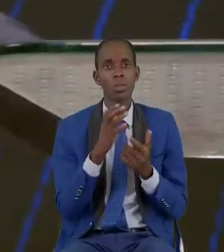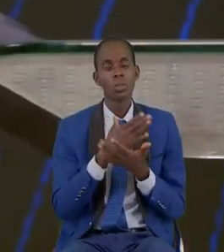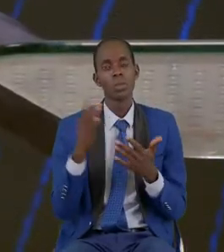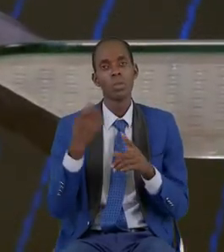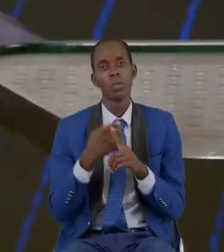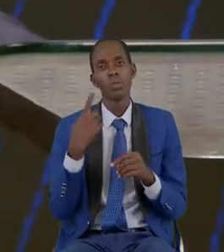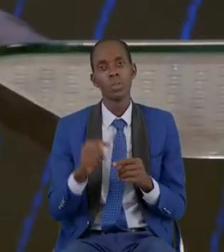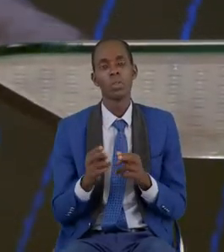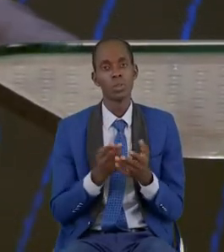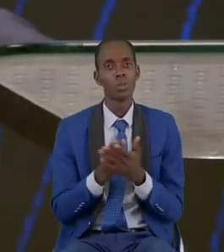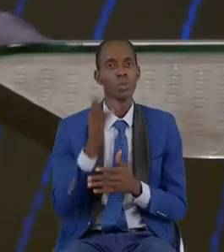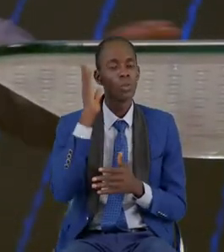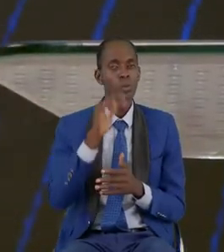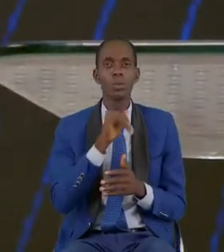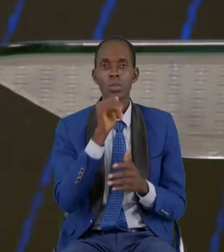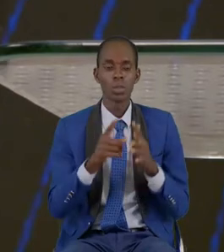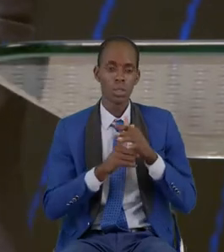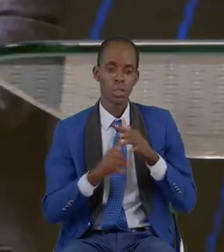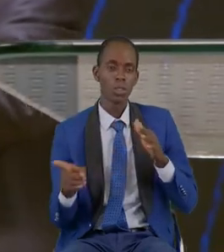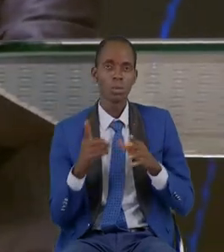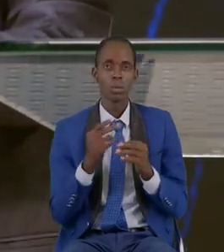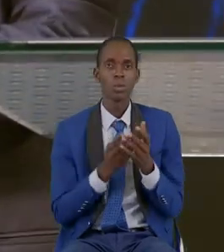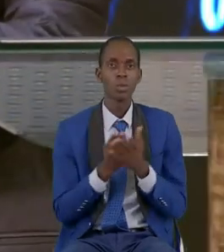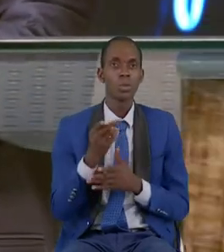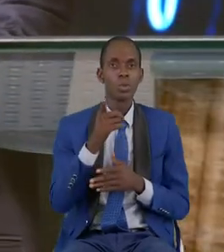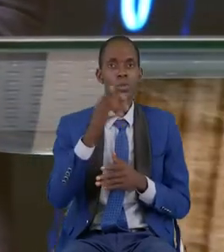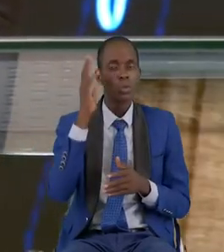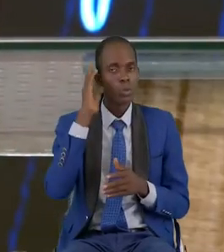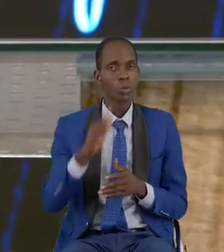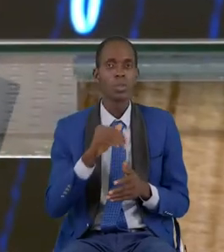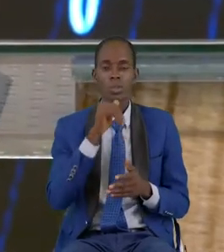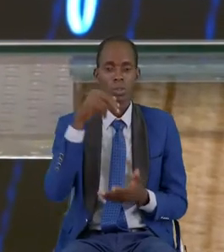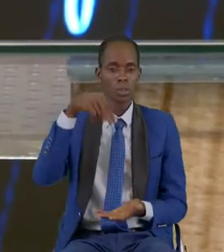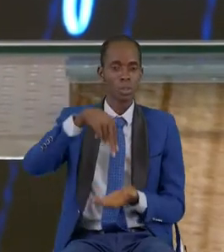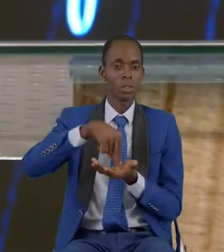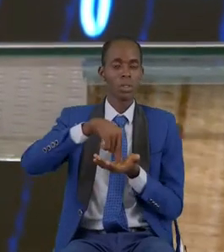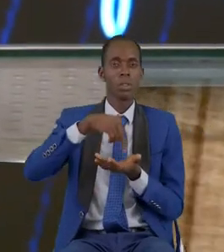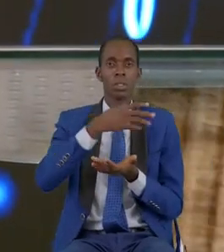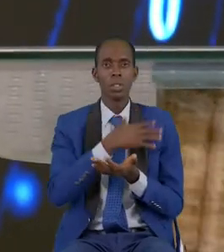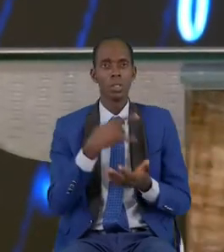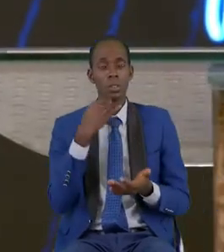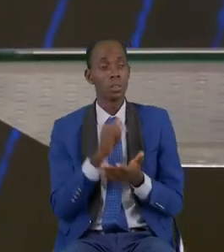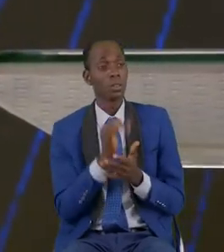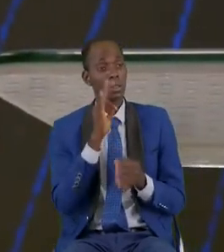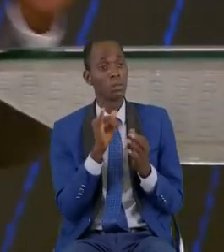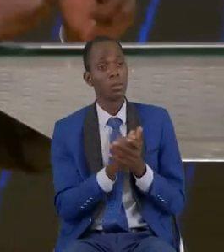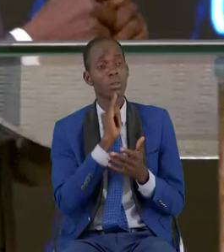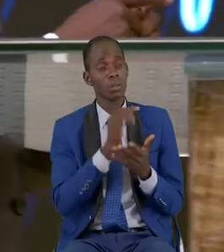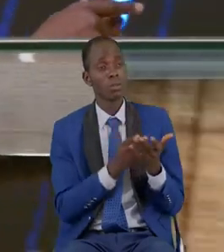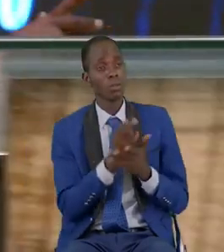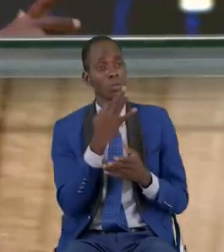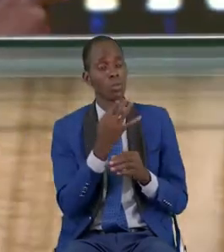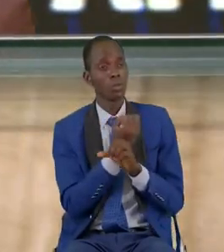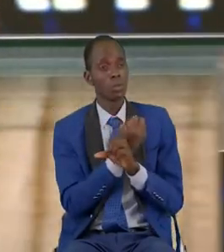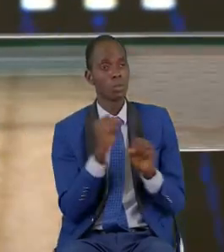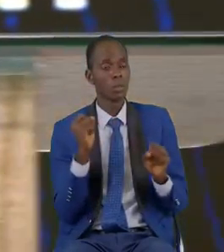You will not escape the truth. You will not get up and say, if that is the truth of salvation, if that